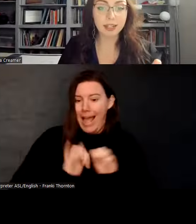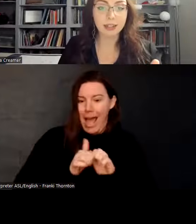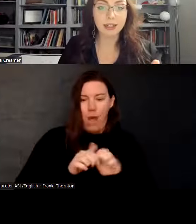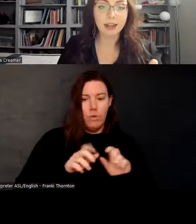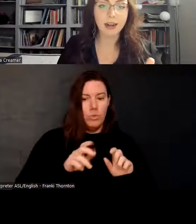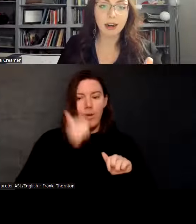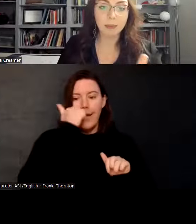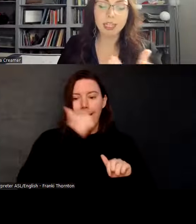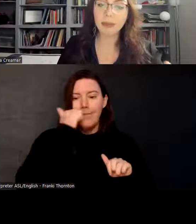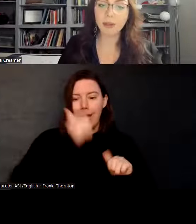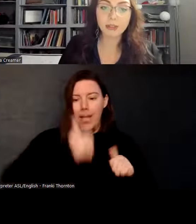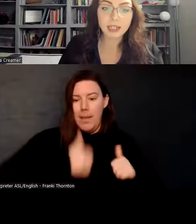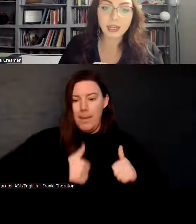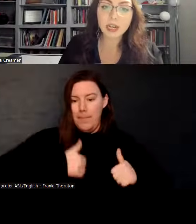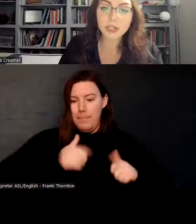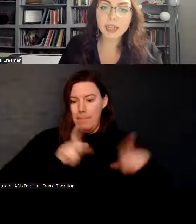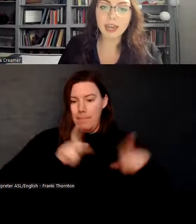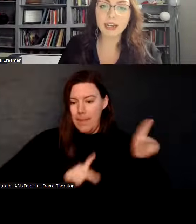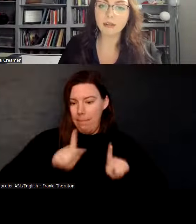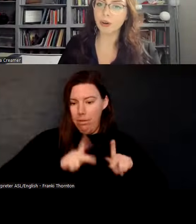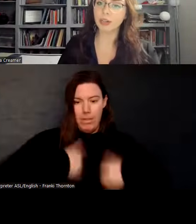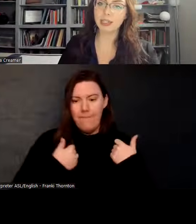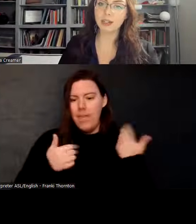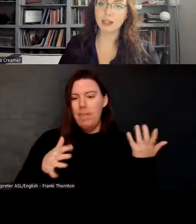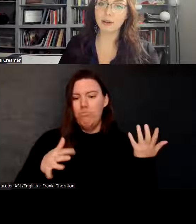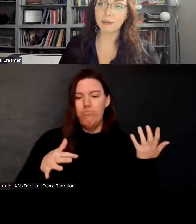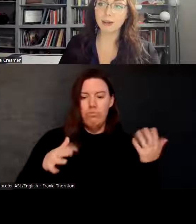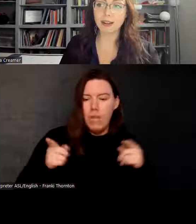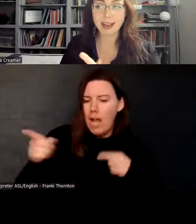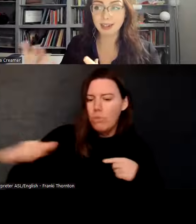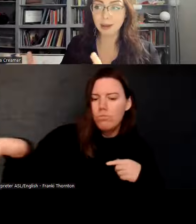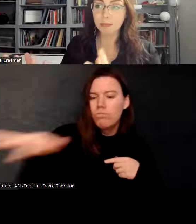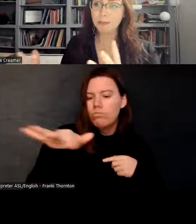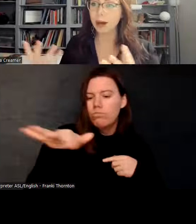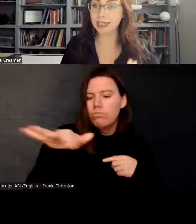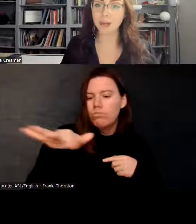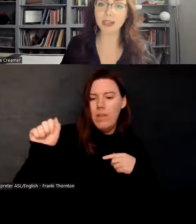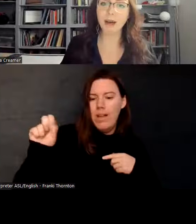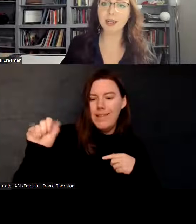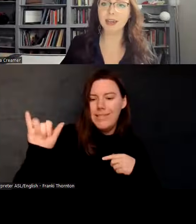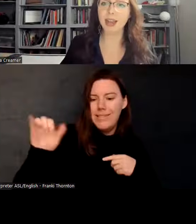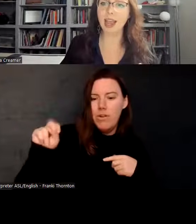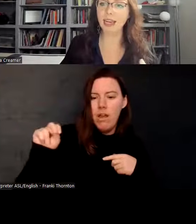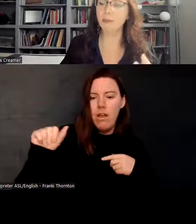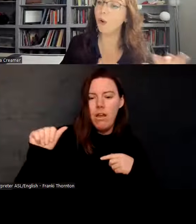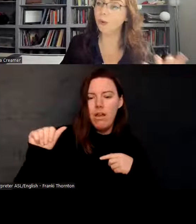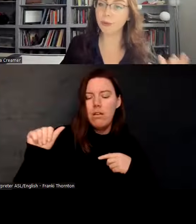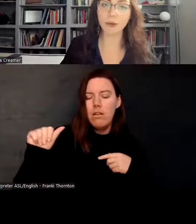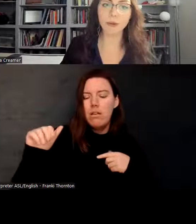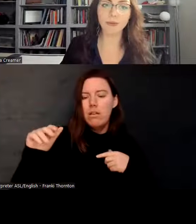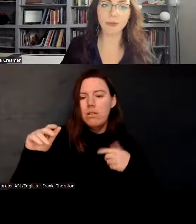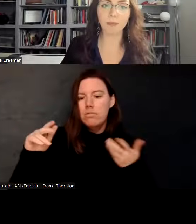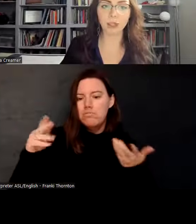people living in the countryside of rural Assyria ended up possibly not being any